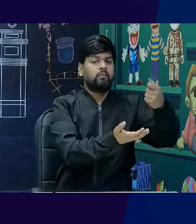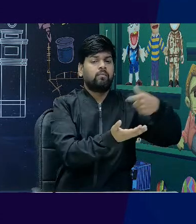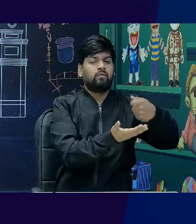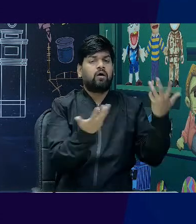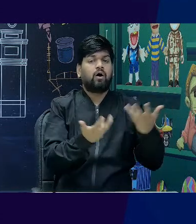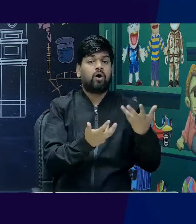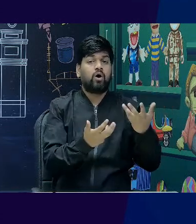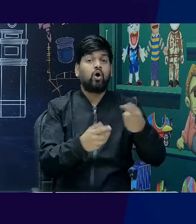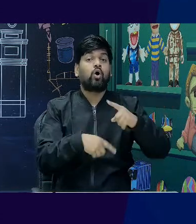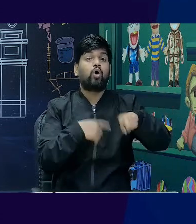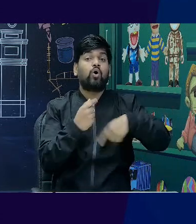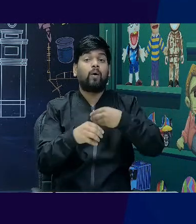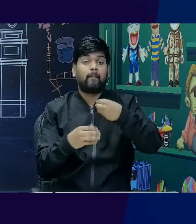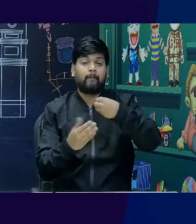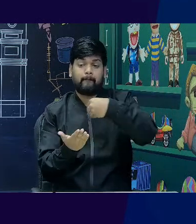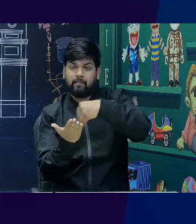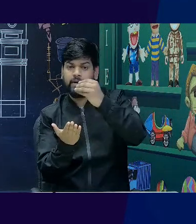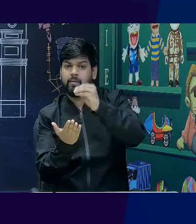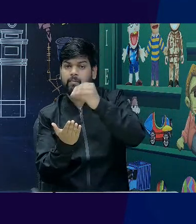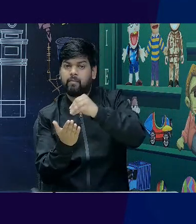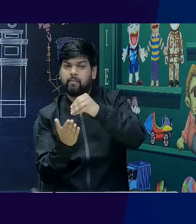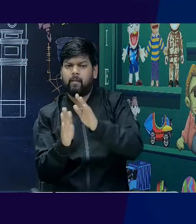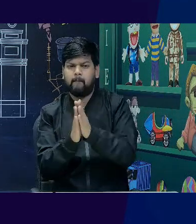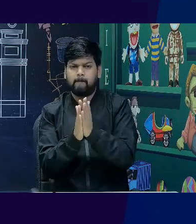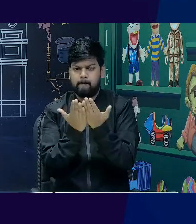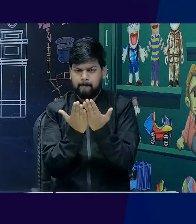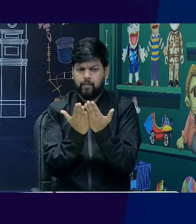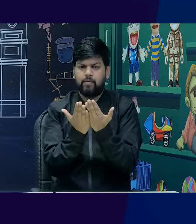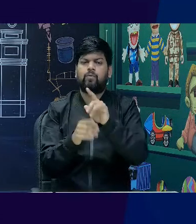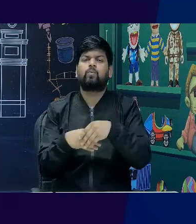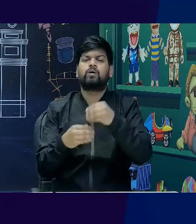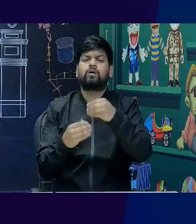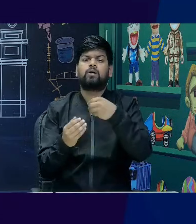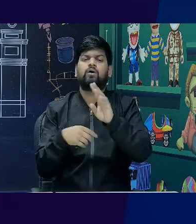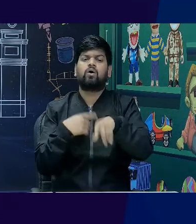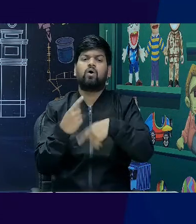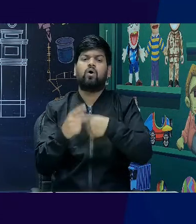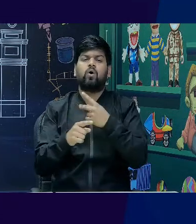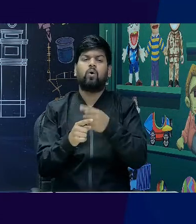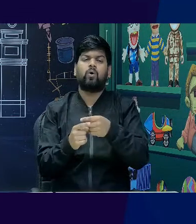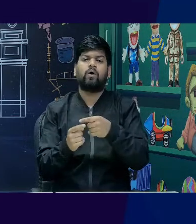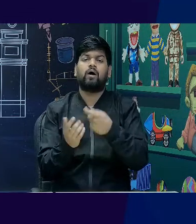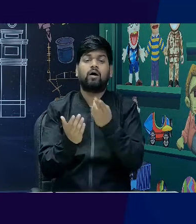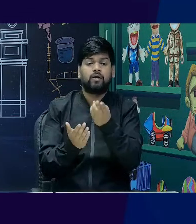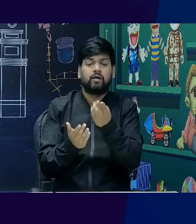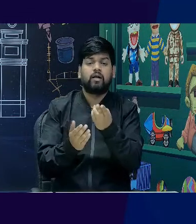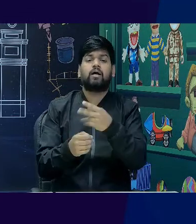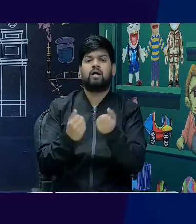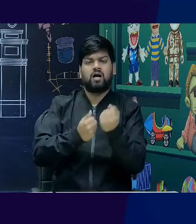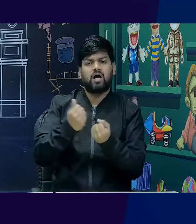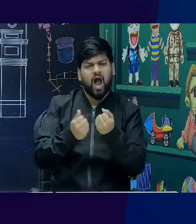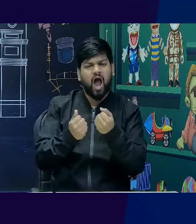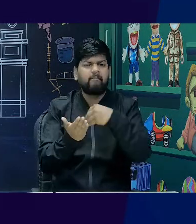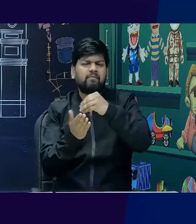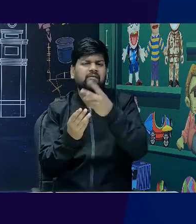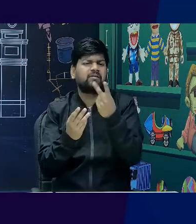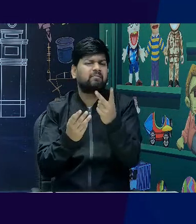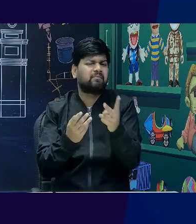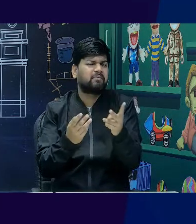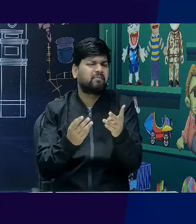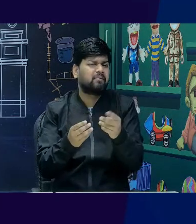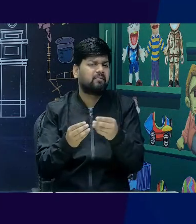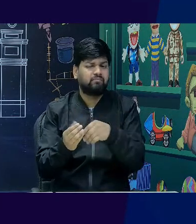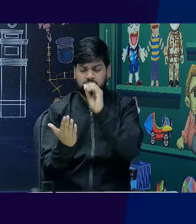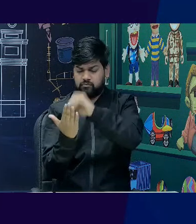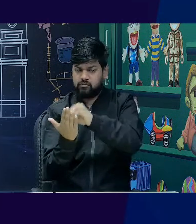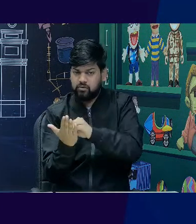books, rent, credit card payments, and car payments. Then simply subtract your expenses from your income. Are your earnings